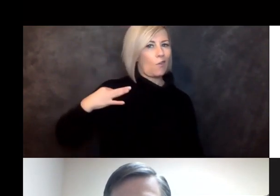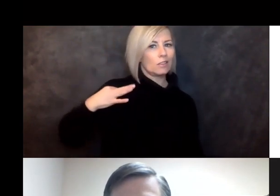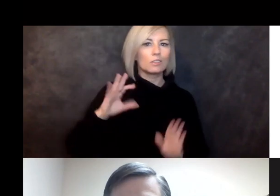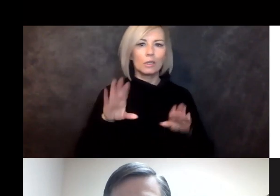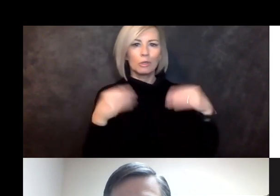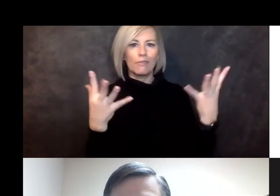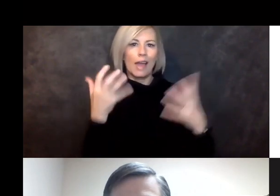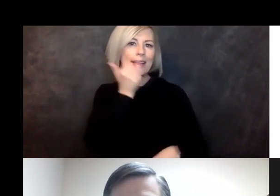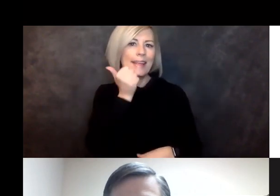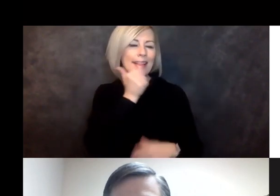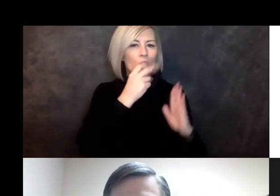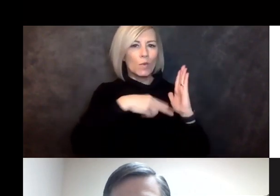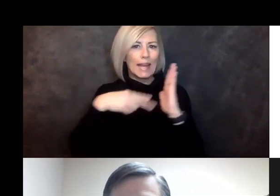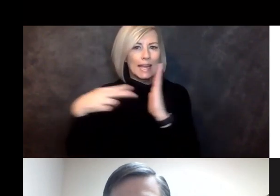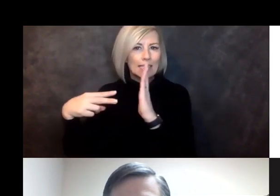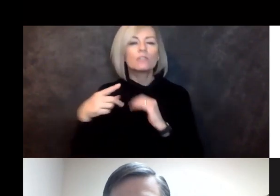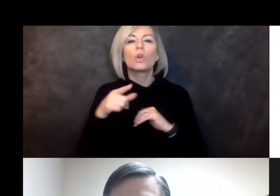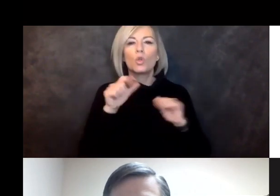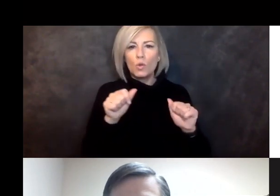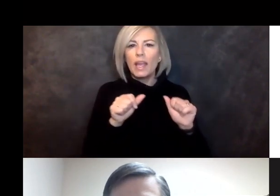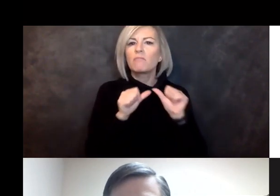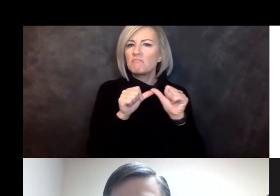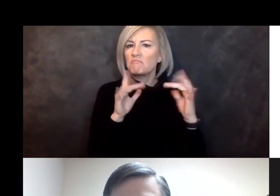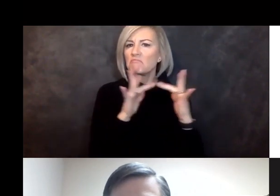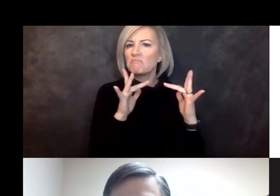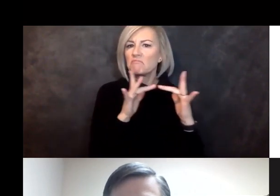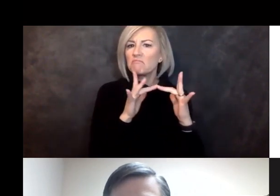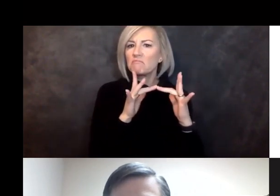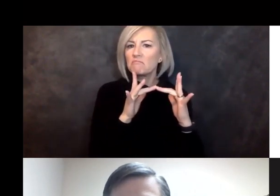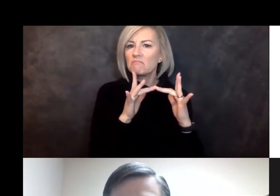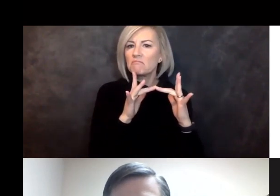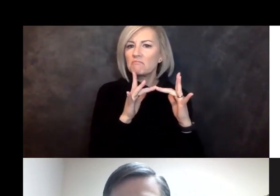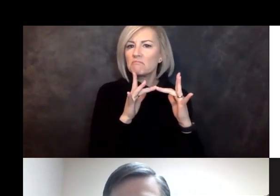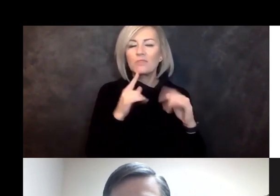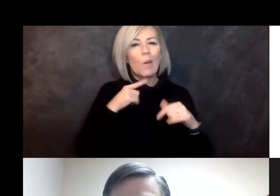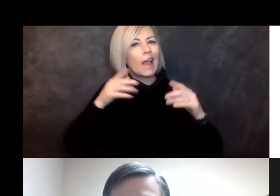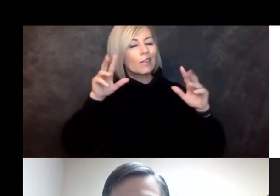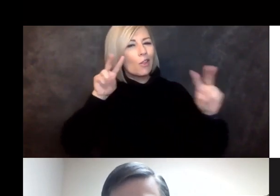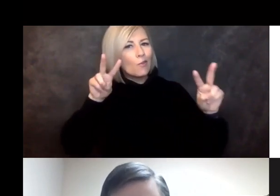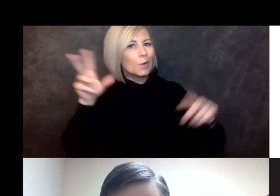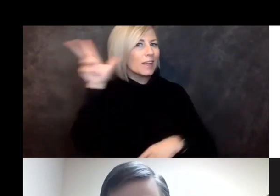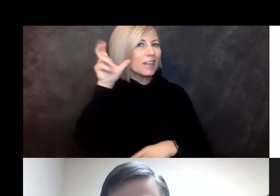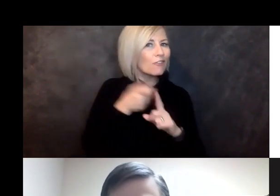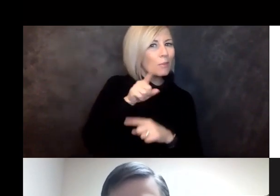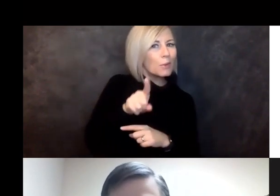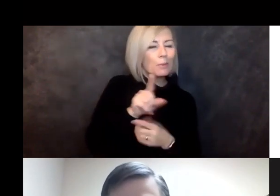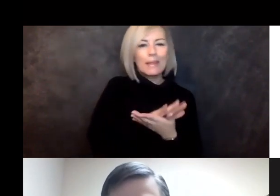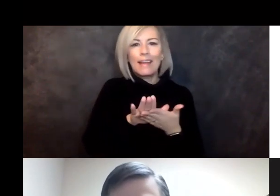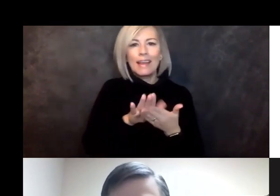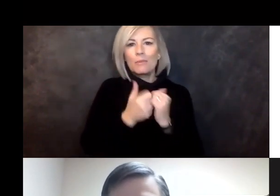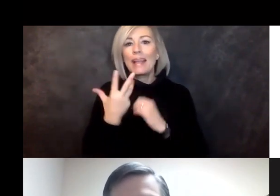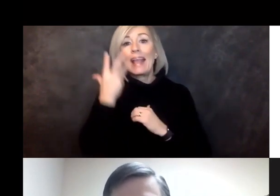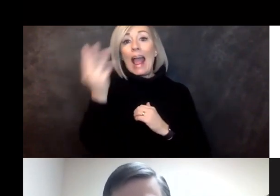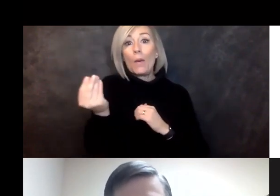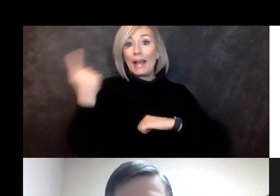daily readings so that you can stay in touch. I look forward to hearing from you and it would be nice when everybody can get out again.